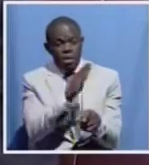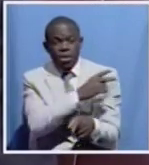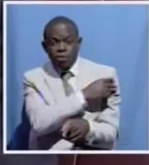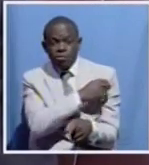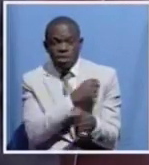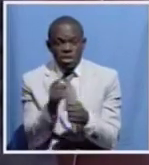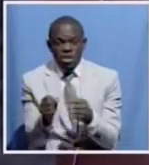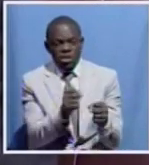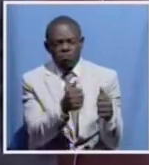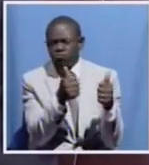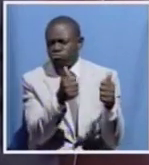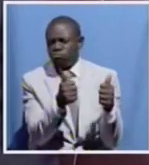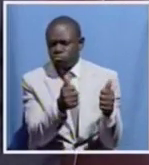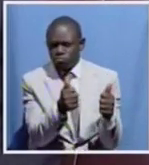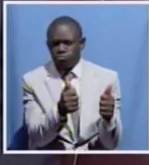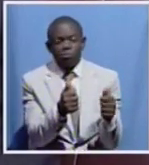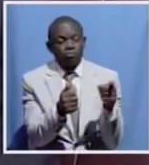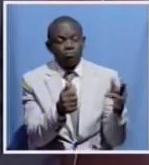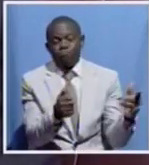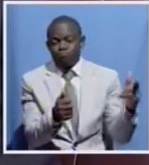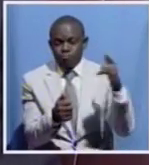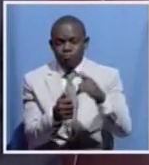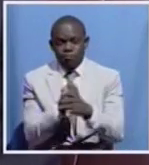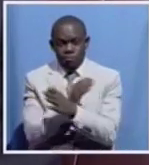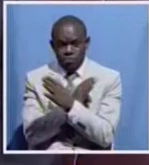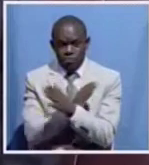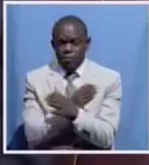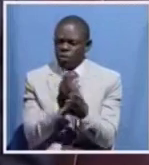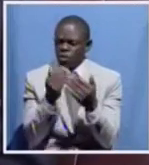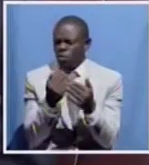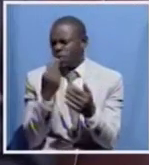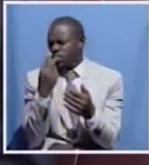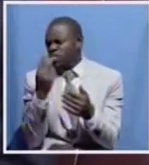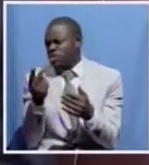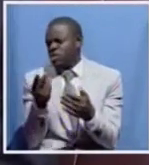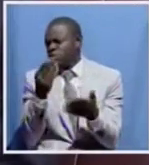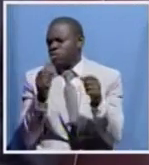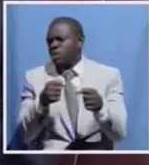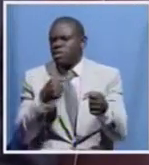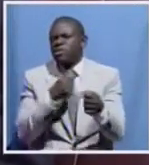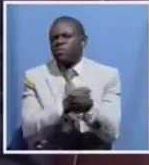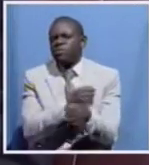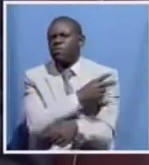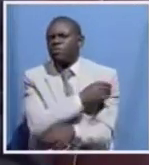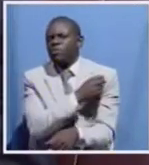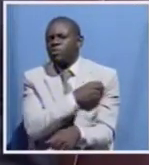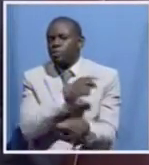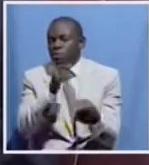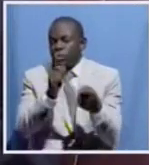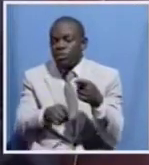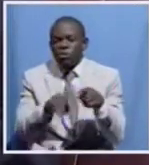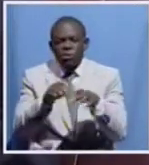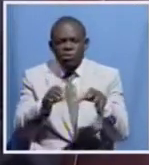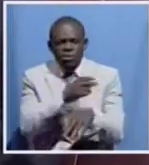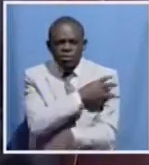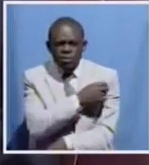at 3 main areas in the health sector. To look at the pediatrics, which is children, and to look